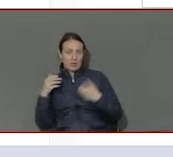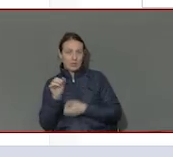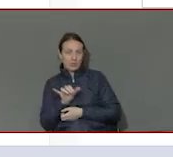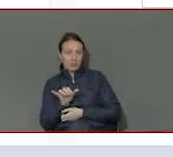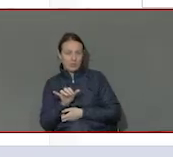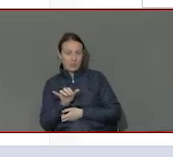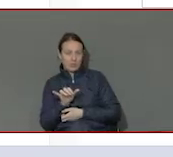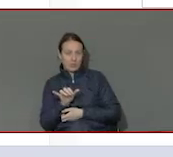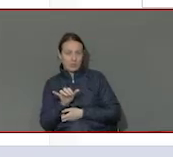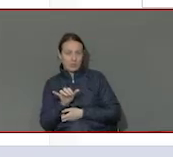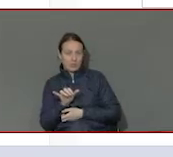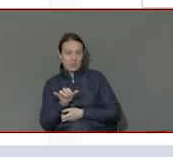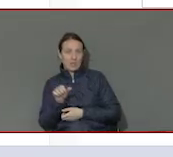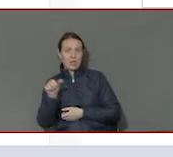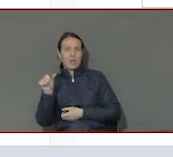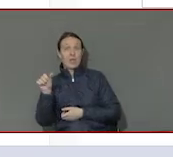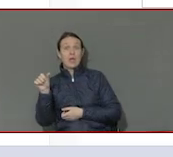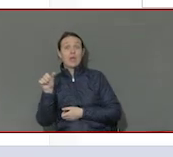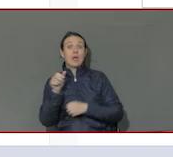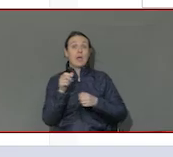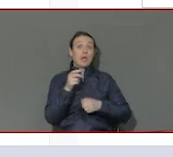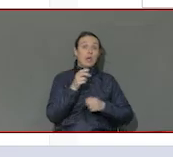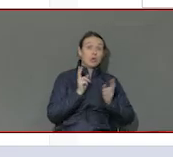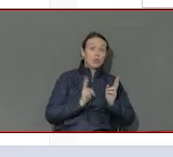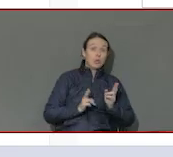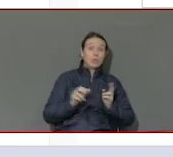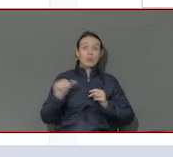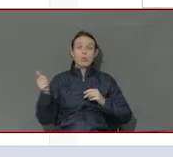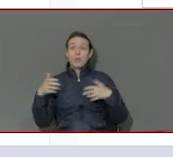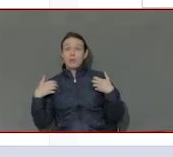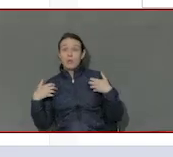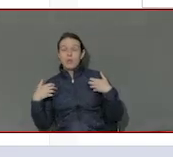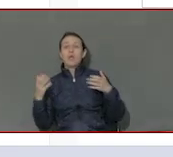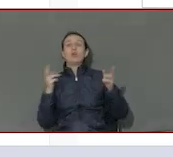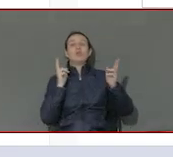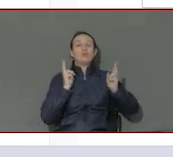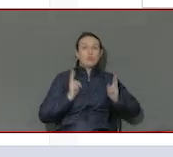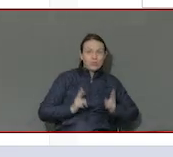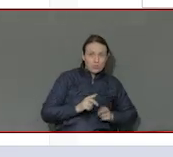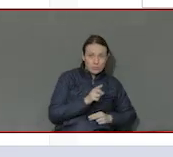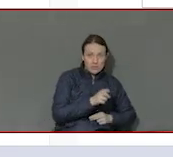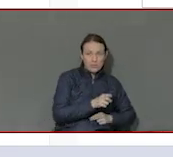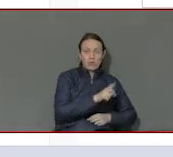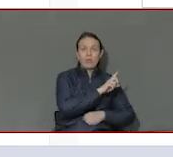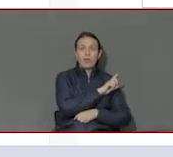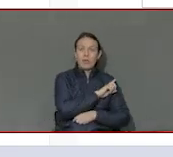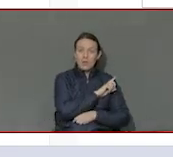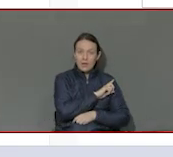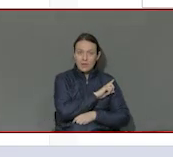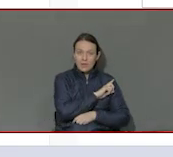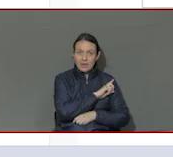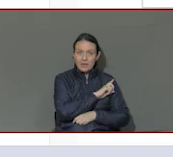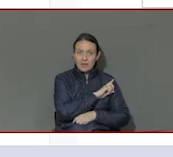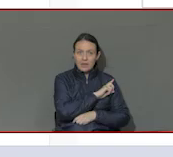Will it represent other primates or humans? Humans. Why? Because it